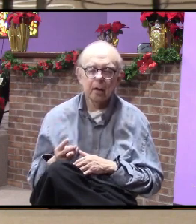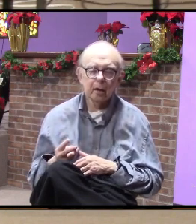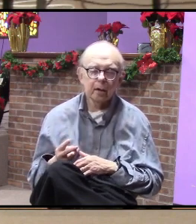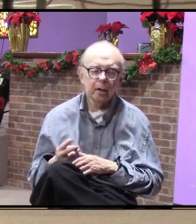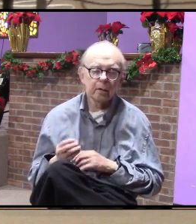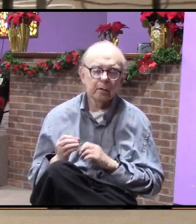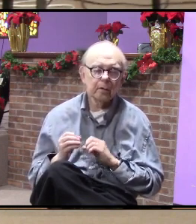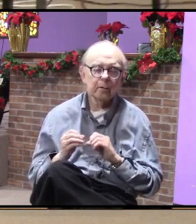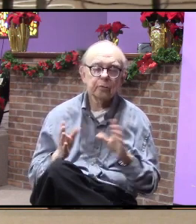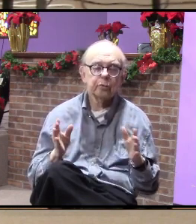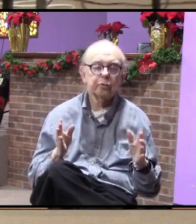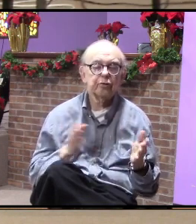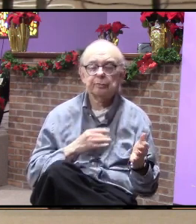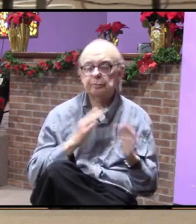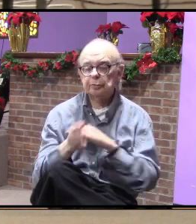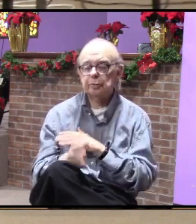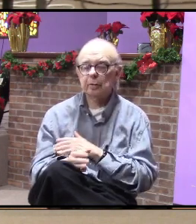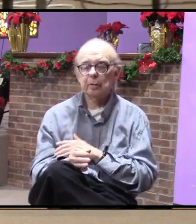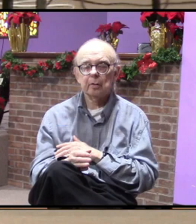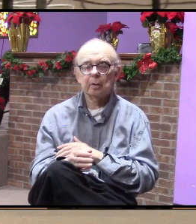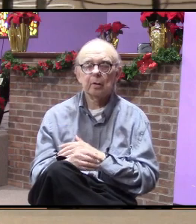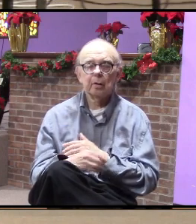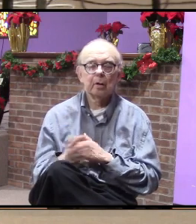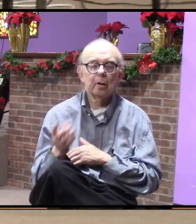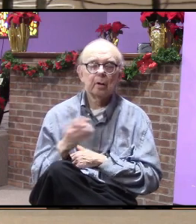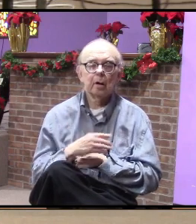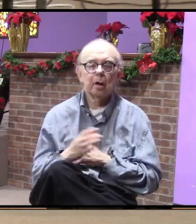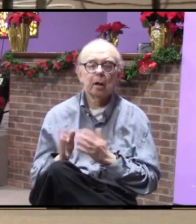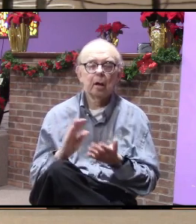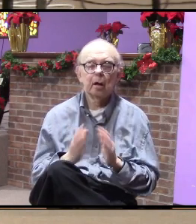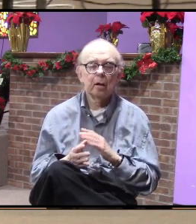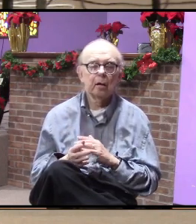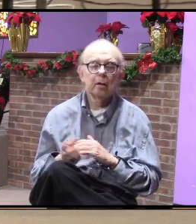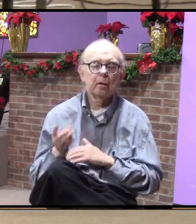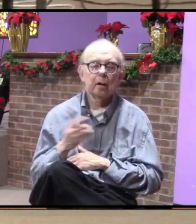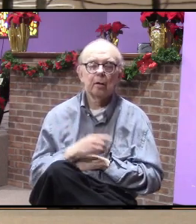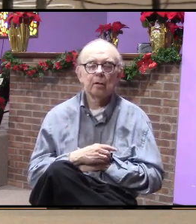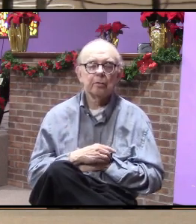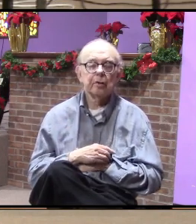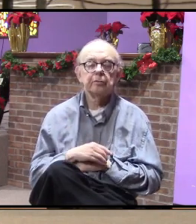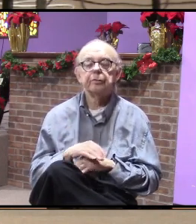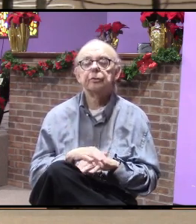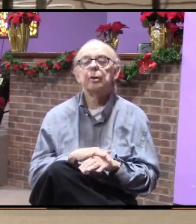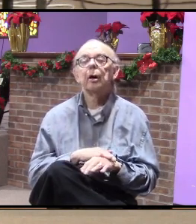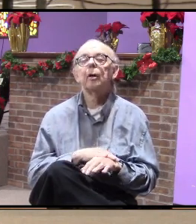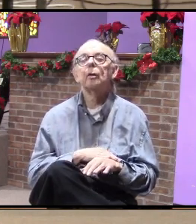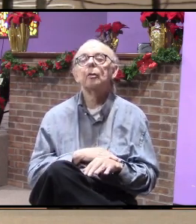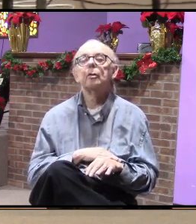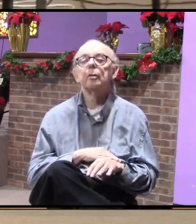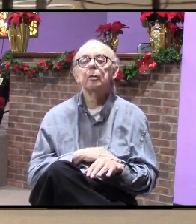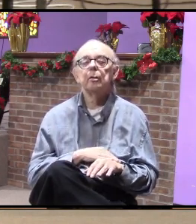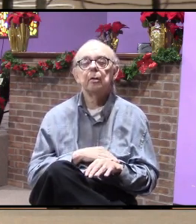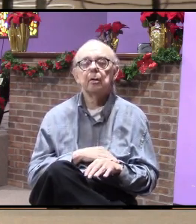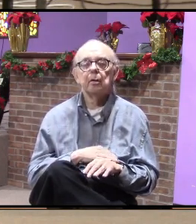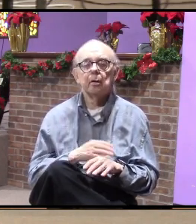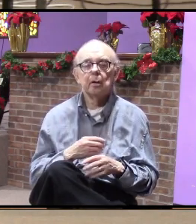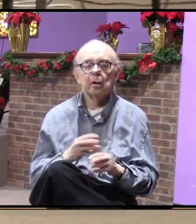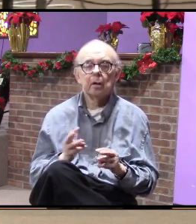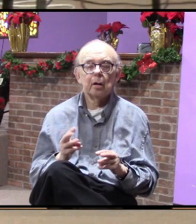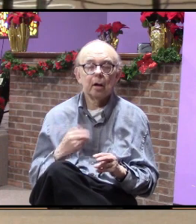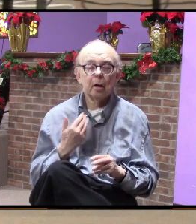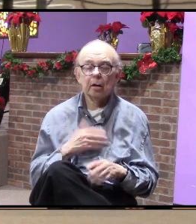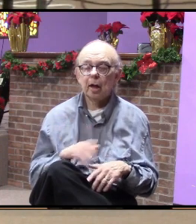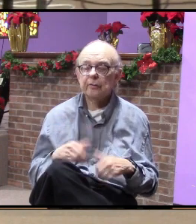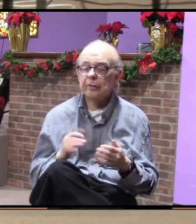zoom right past. And then other days, it seemed like the days would just drag. And that's the way our